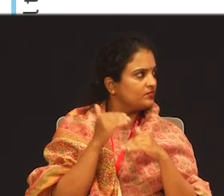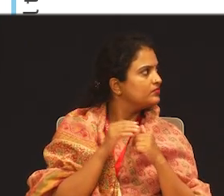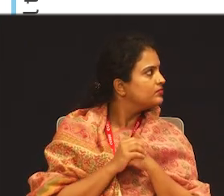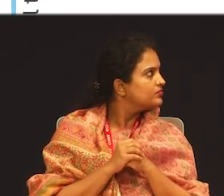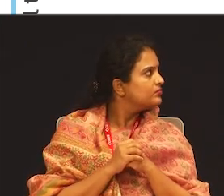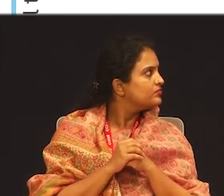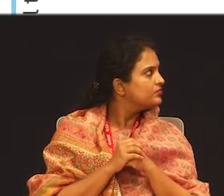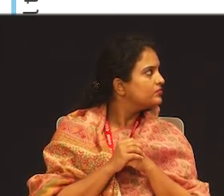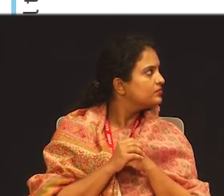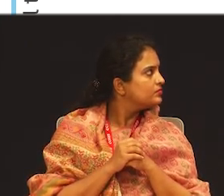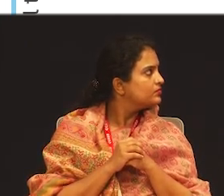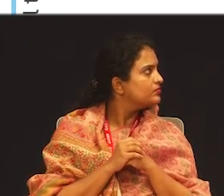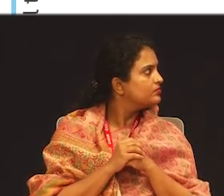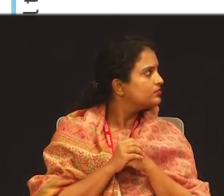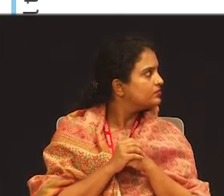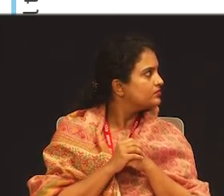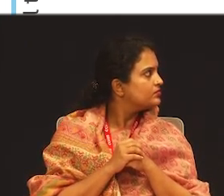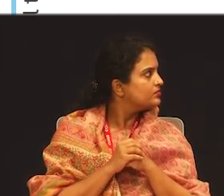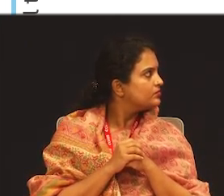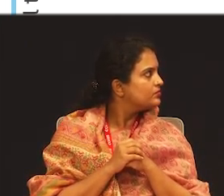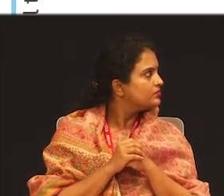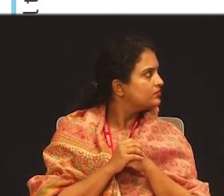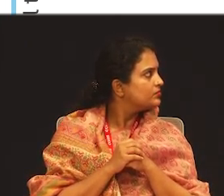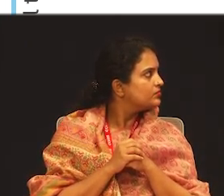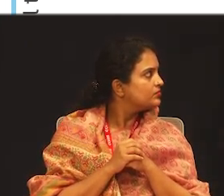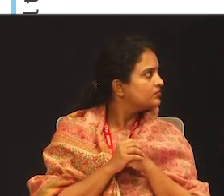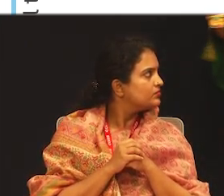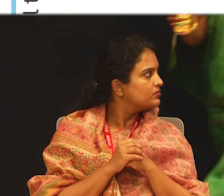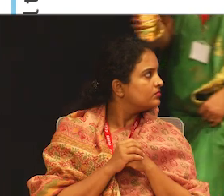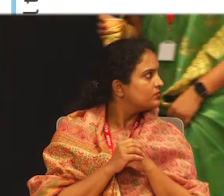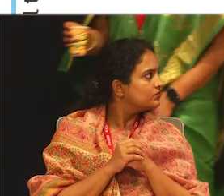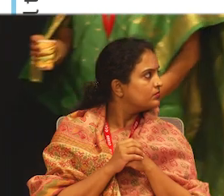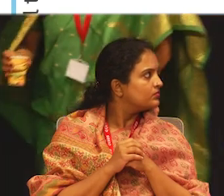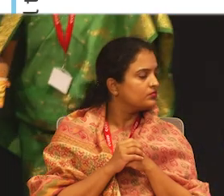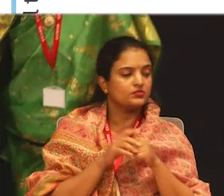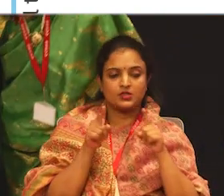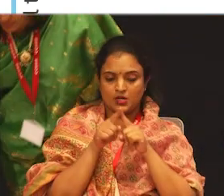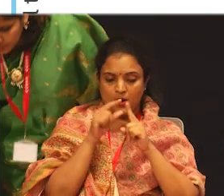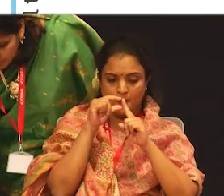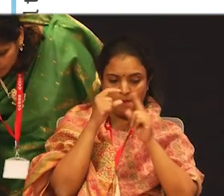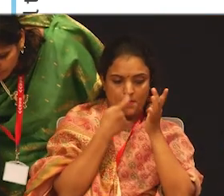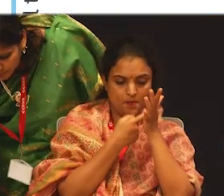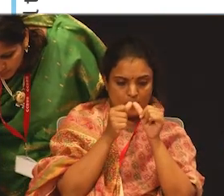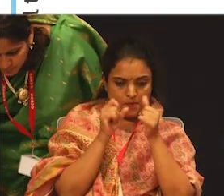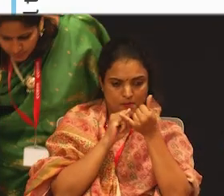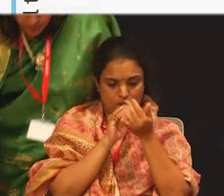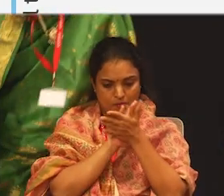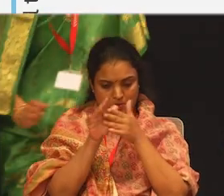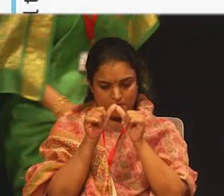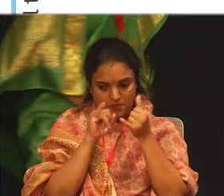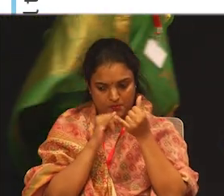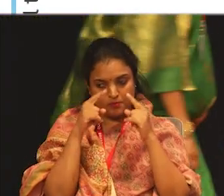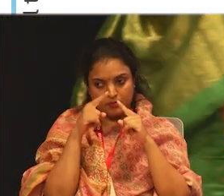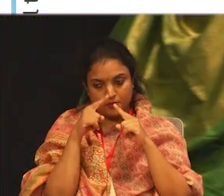it's unlocking potential, inclusive education, and PRASHAST. So let's try to make